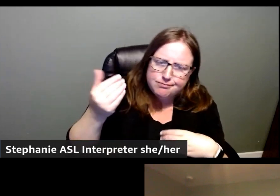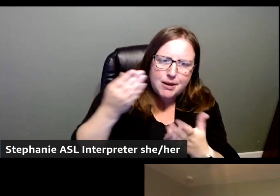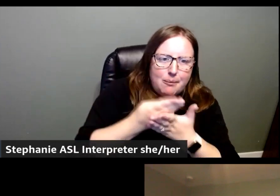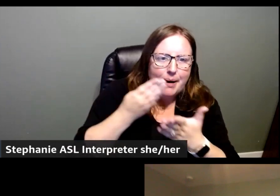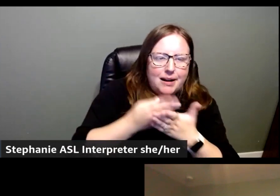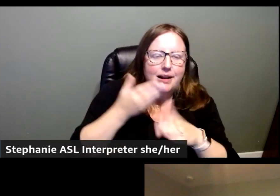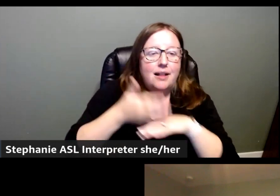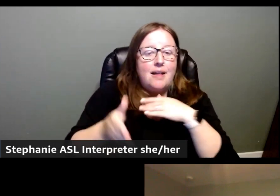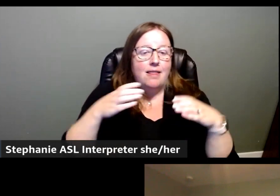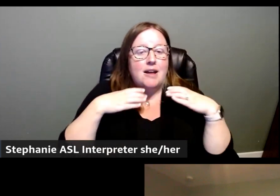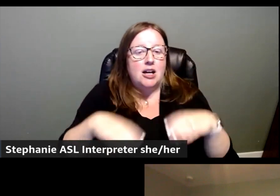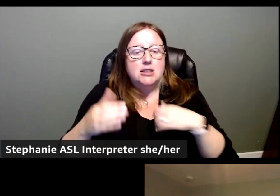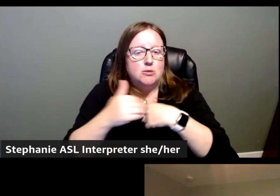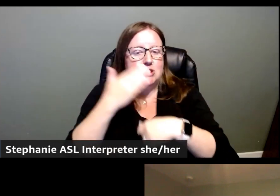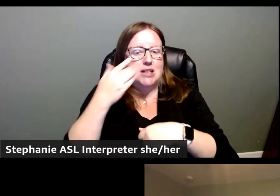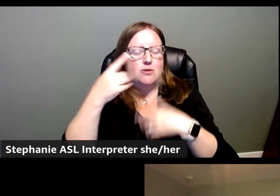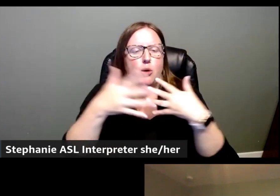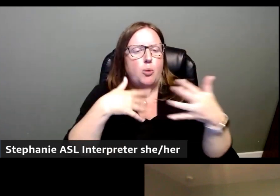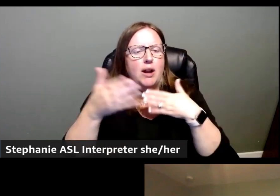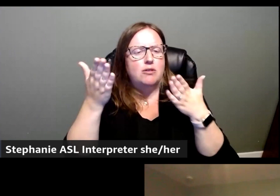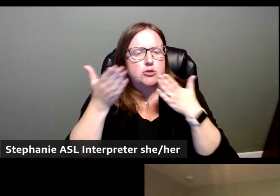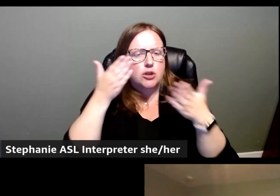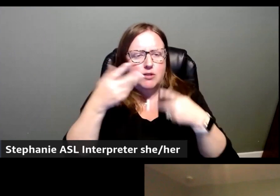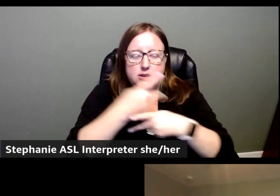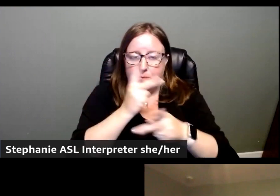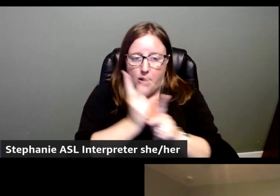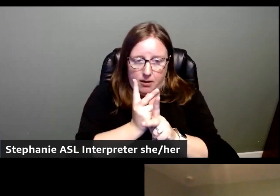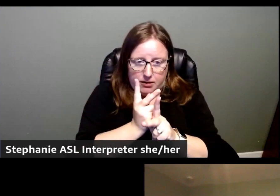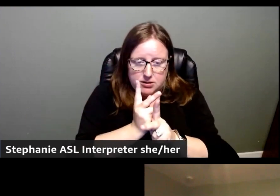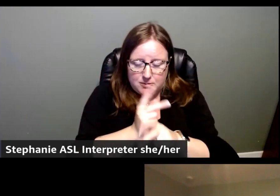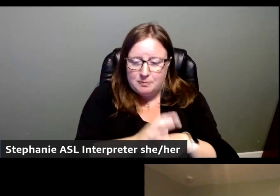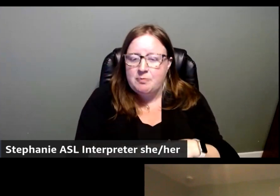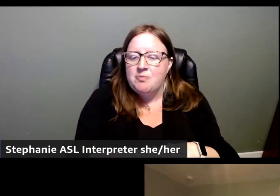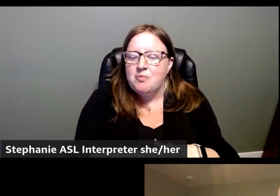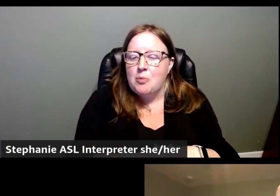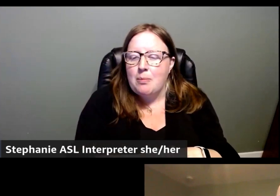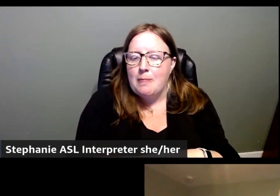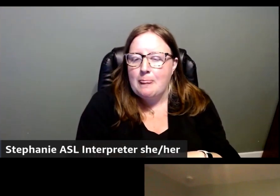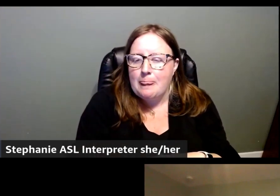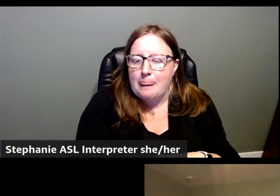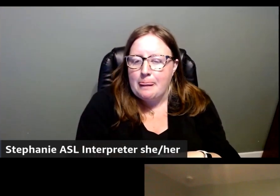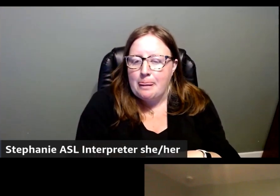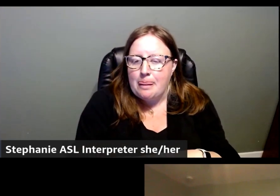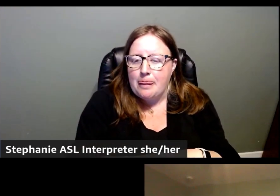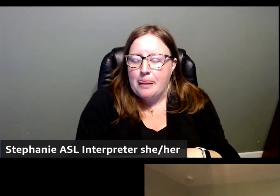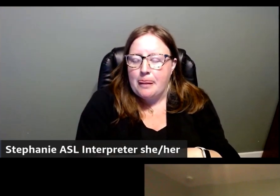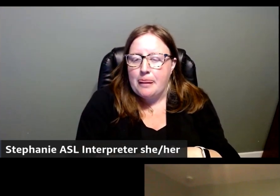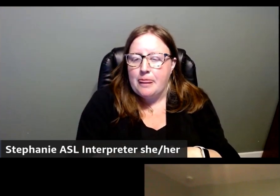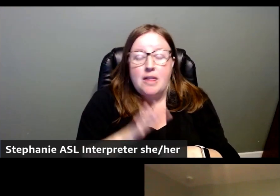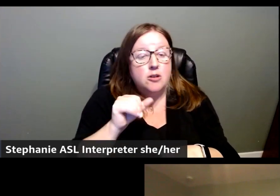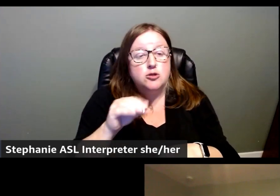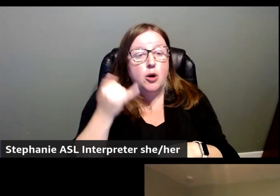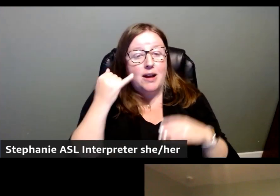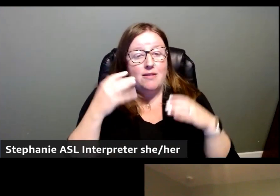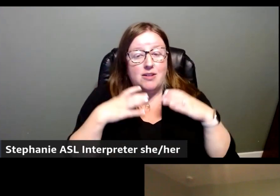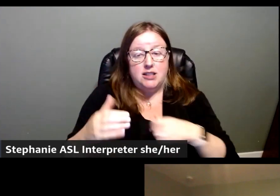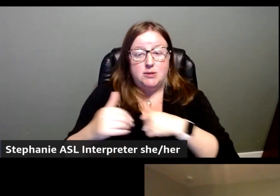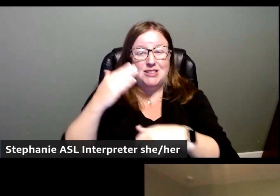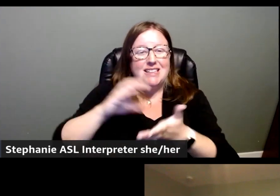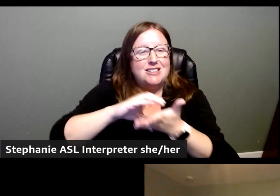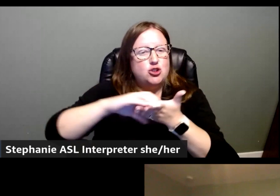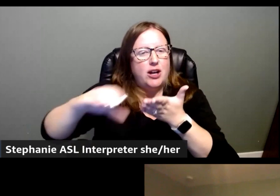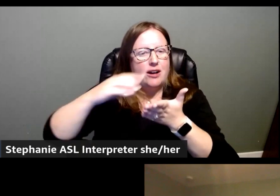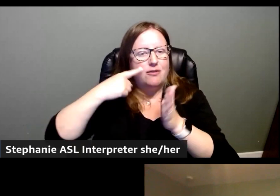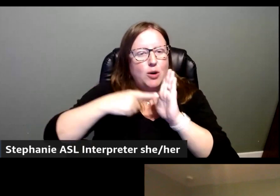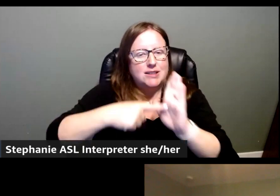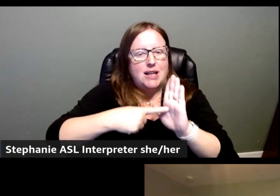then sends money for whatever service or product they purchased. And let's say that that customer sends you a check. Now,